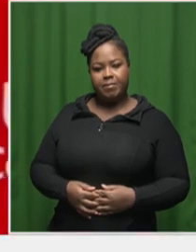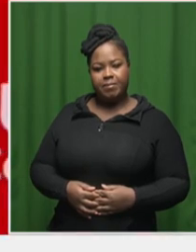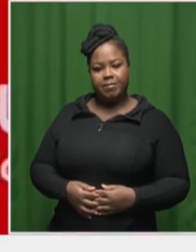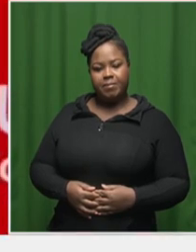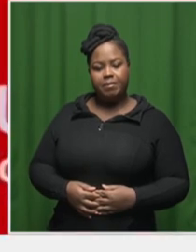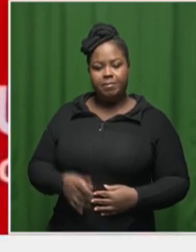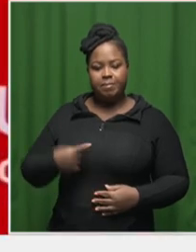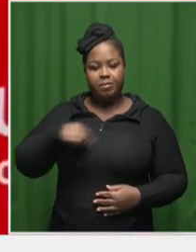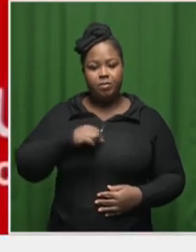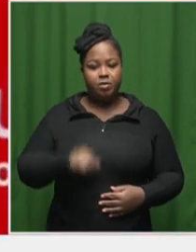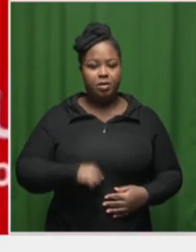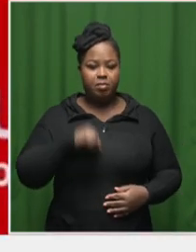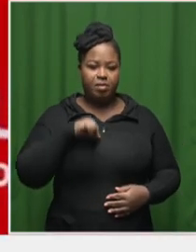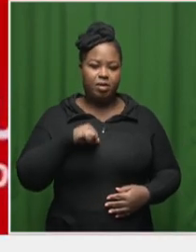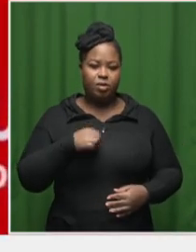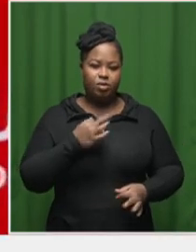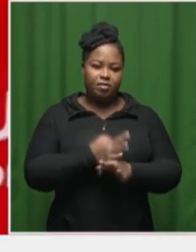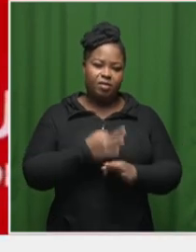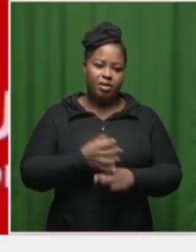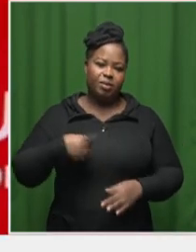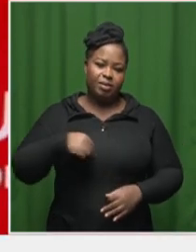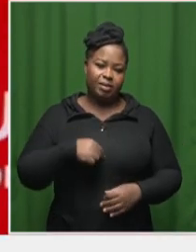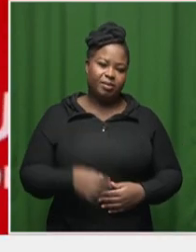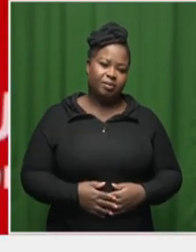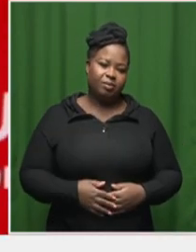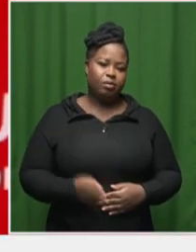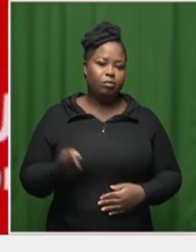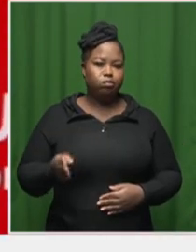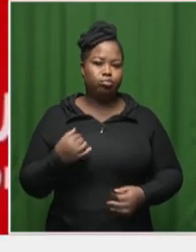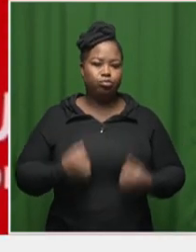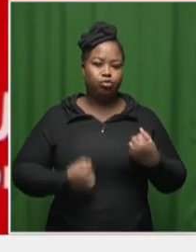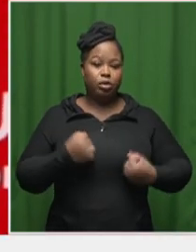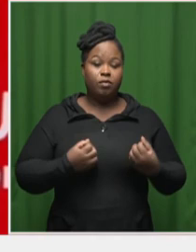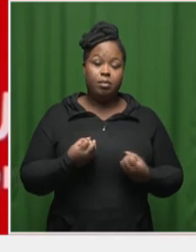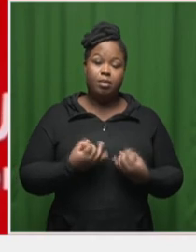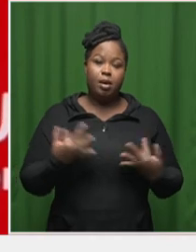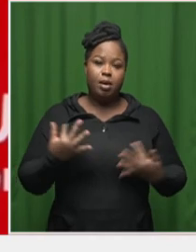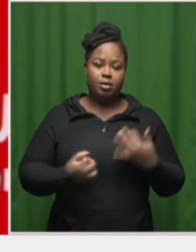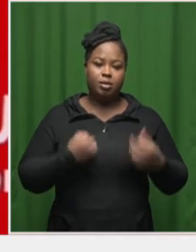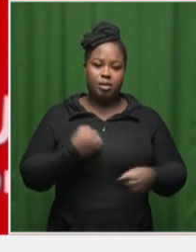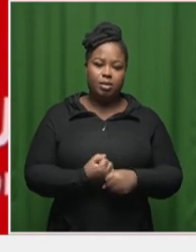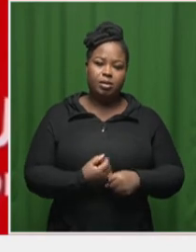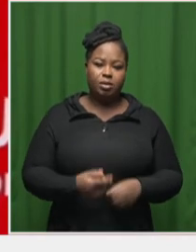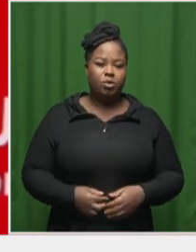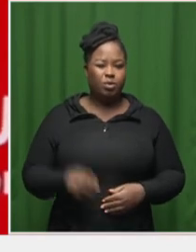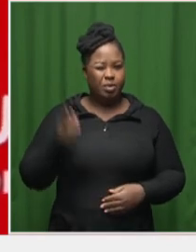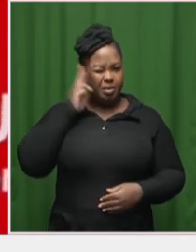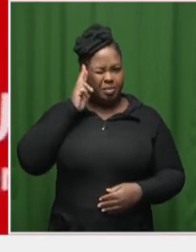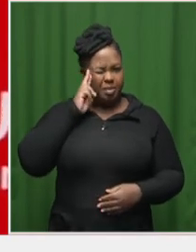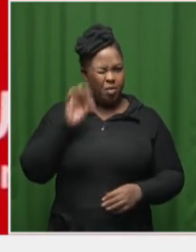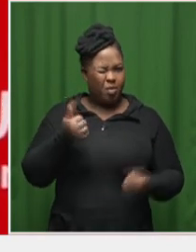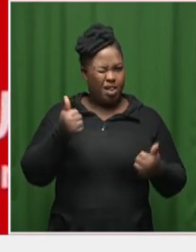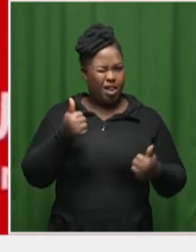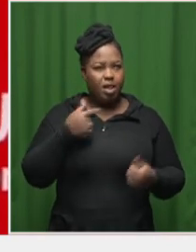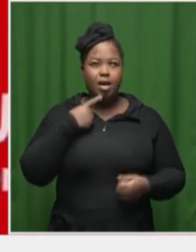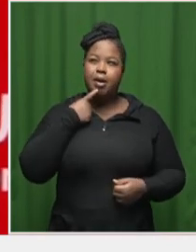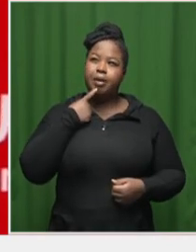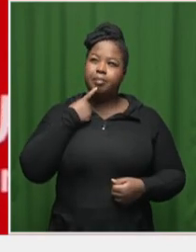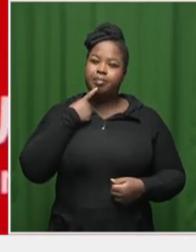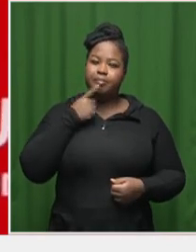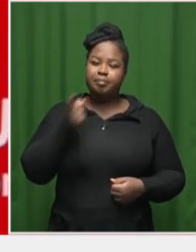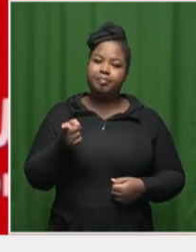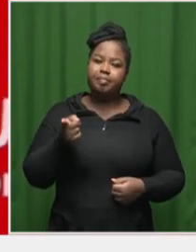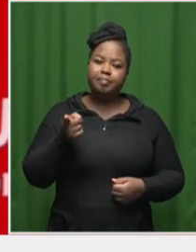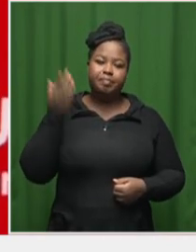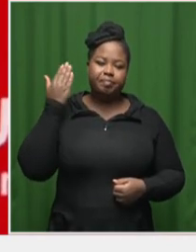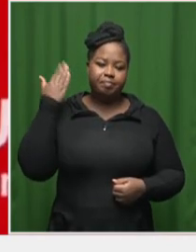We're quite proud of our dad. He's been running for many, many years. Our fondest memory is actually of just him